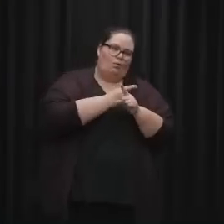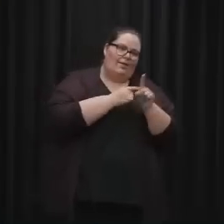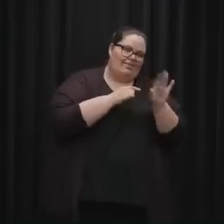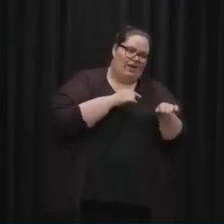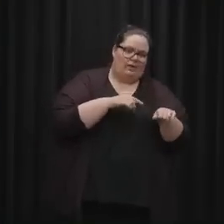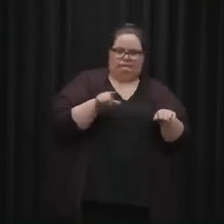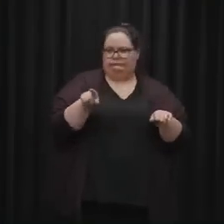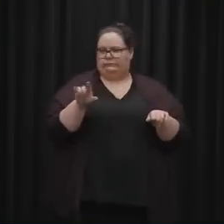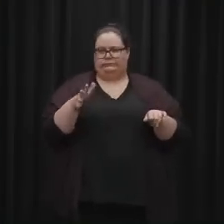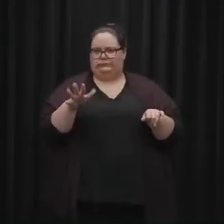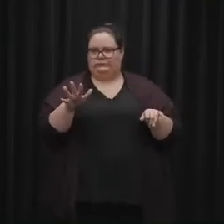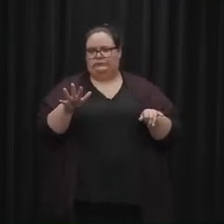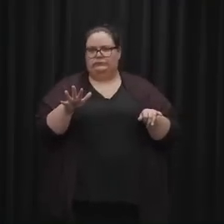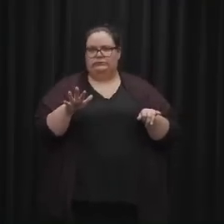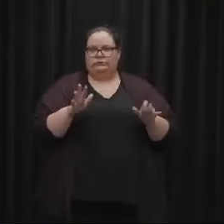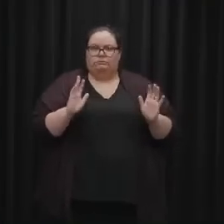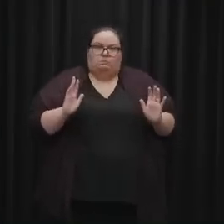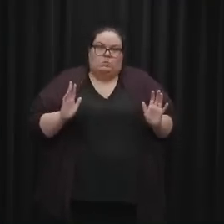than others.